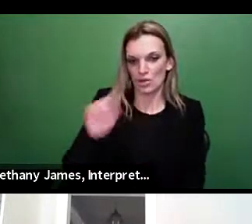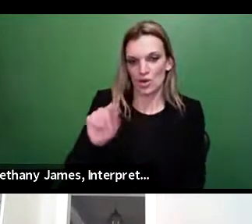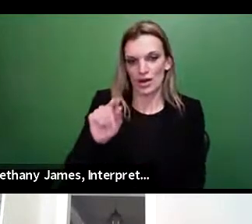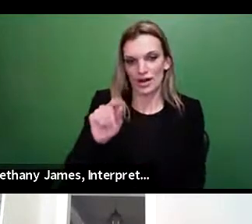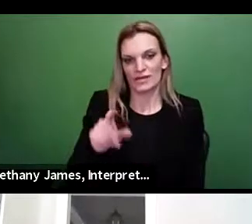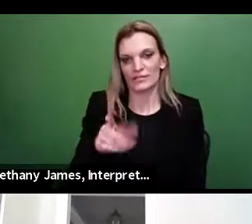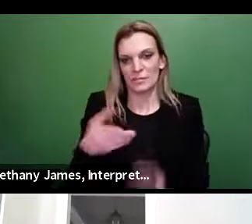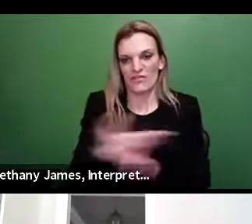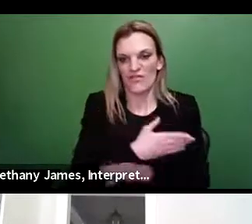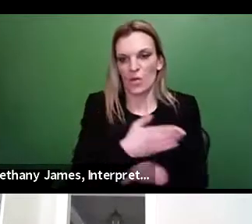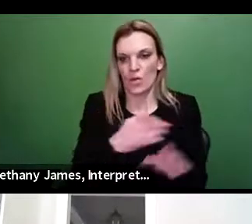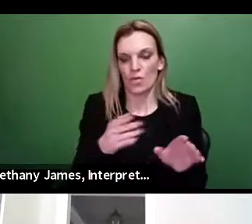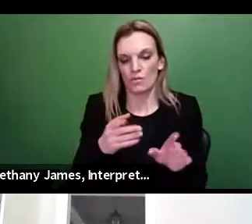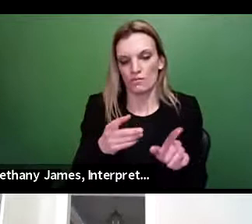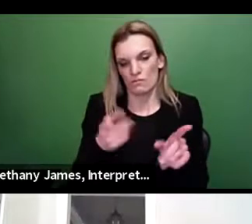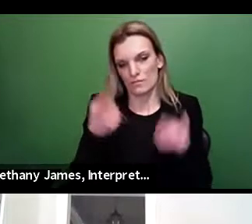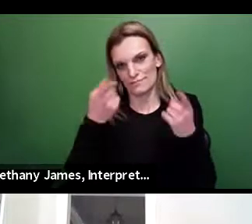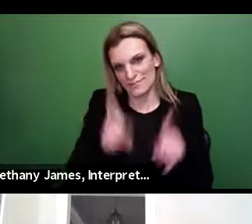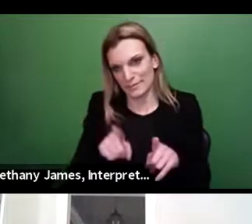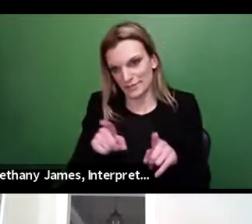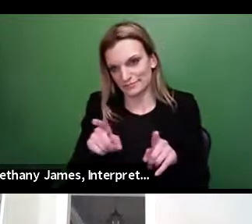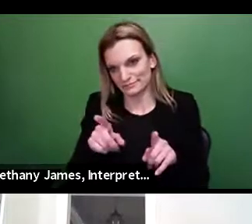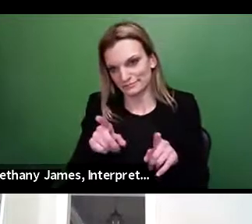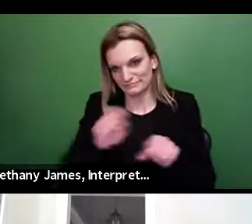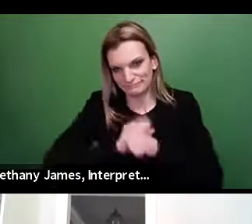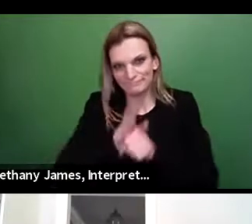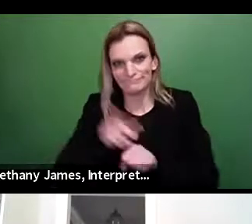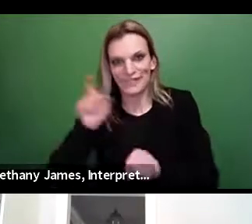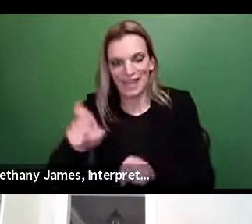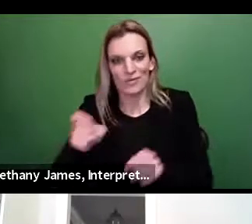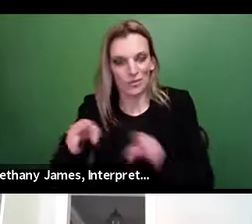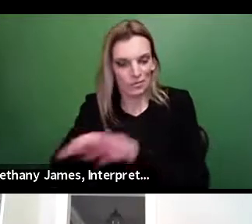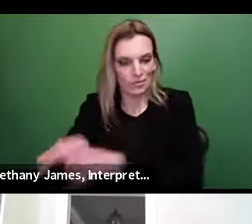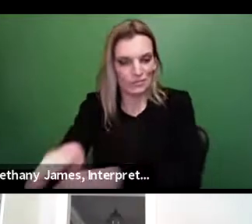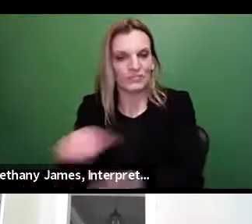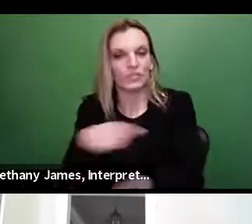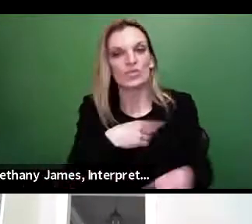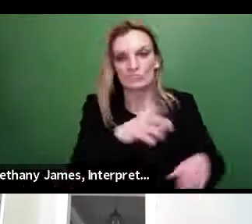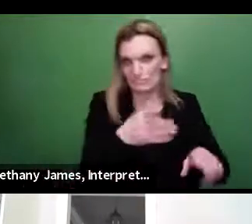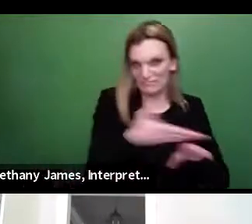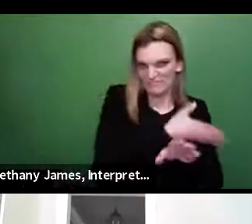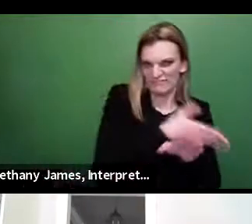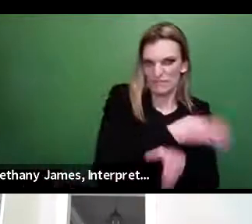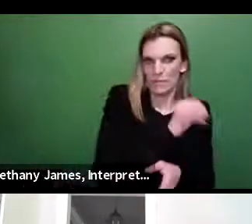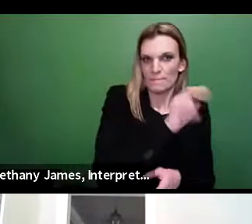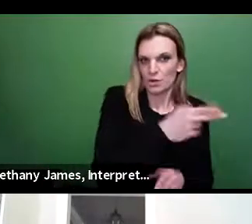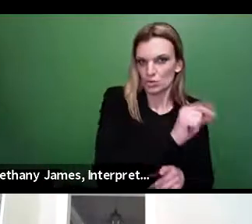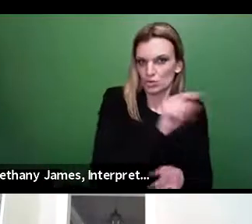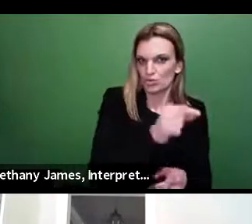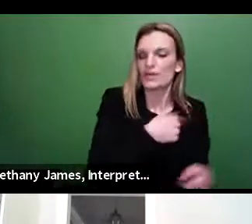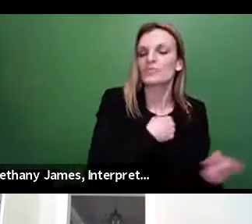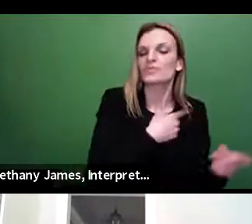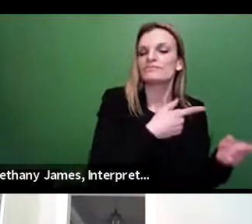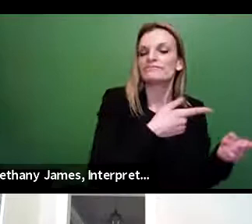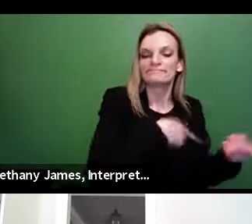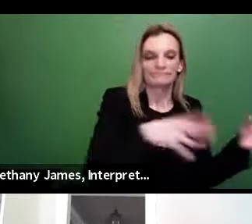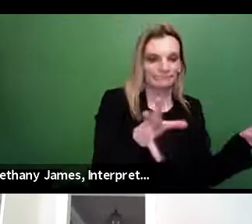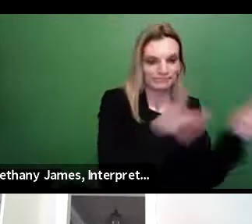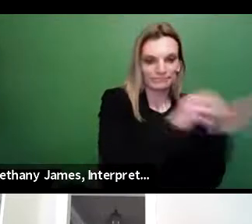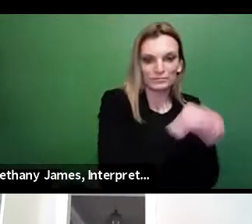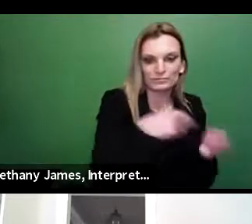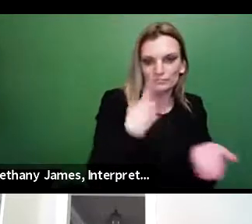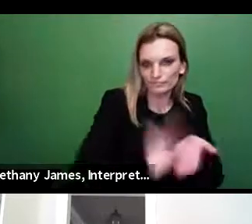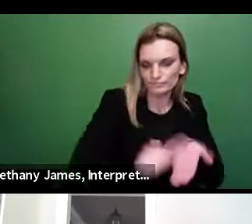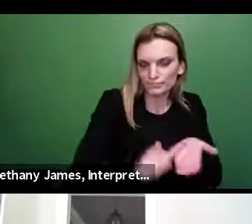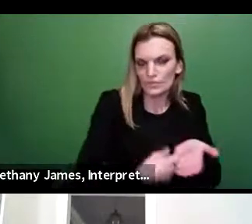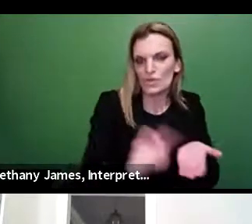began, we came out of our strategic retreat with four new committees to address these concerns